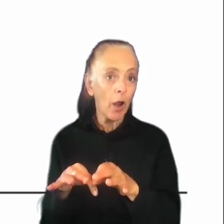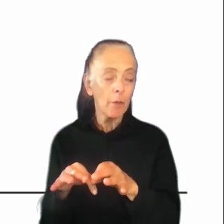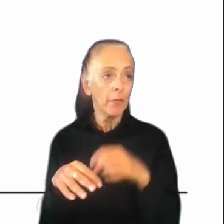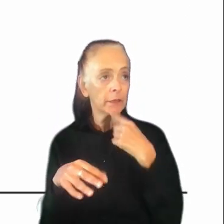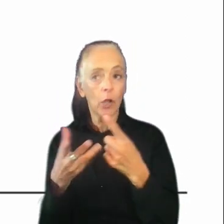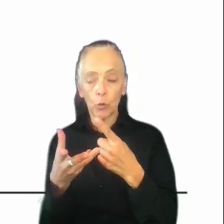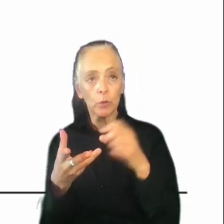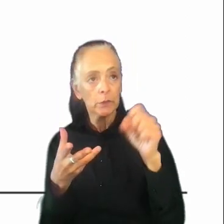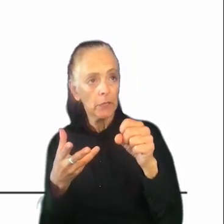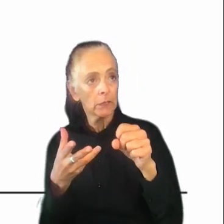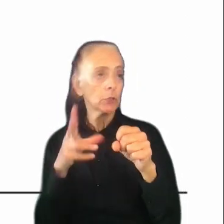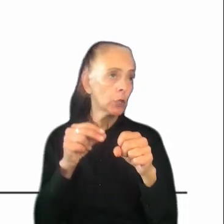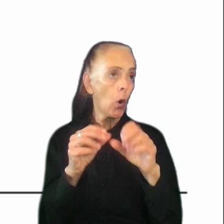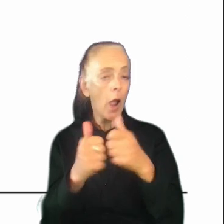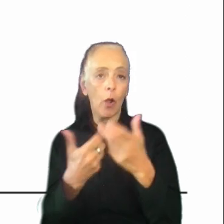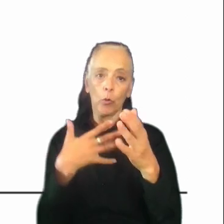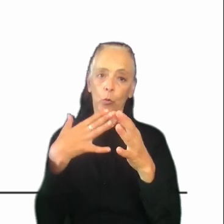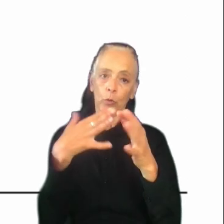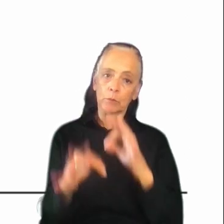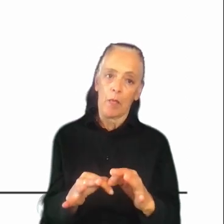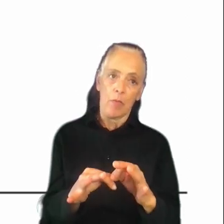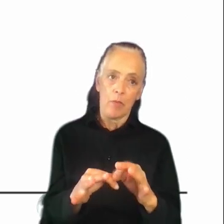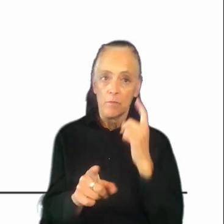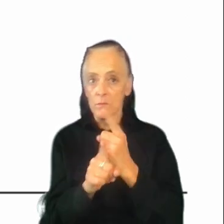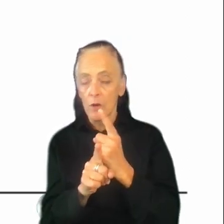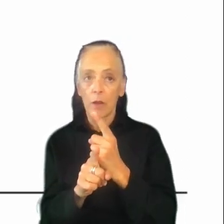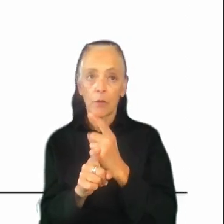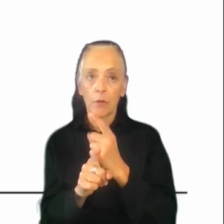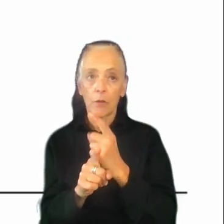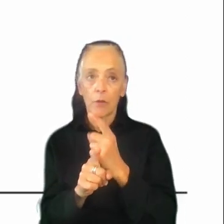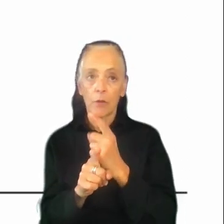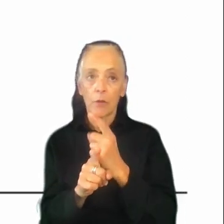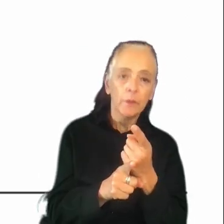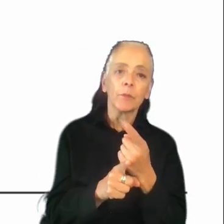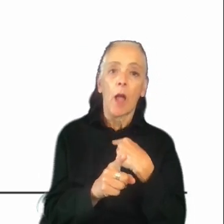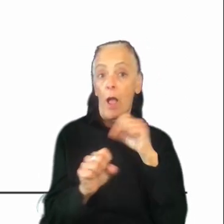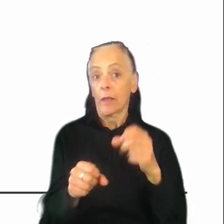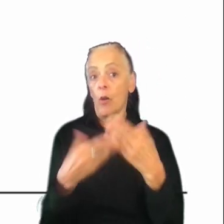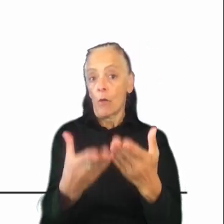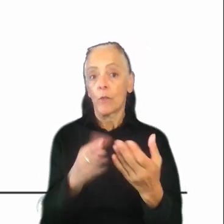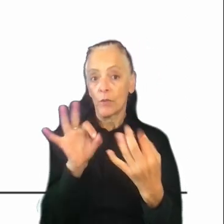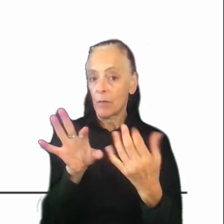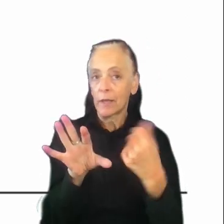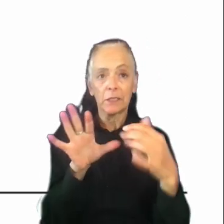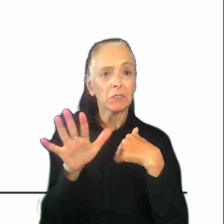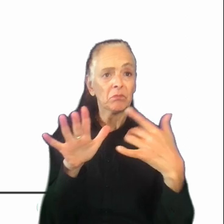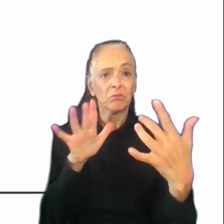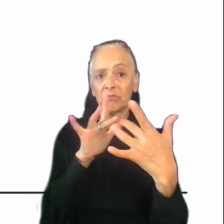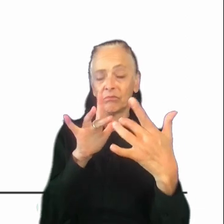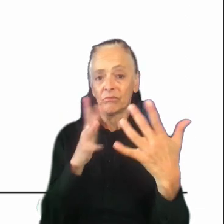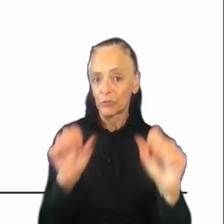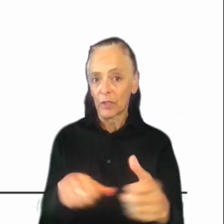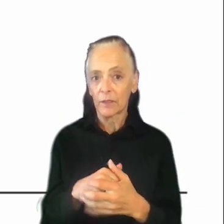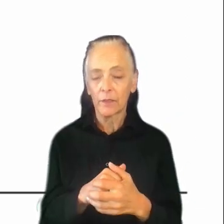them correctly i'm always happy to give that kind of feedback so do get in touch if that's helpful and i know a lot of the games research community will as well